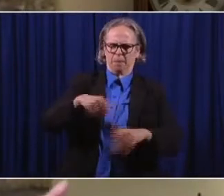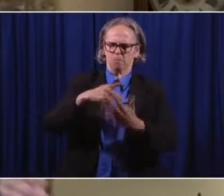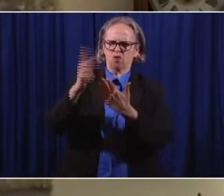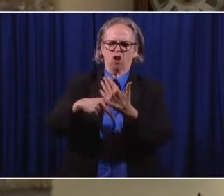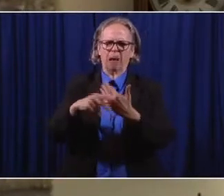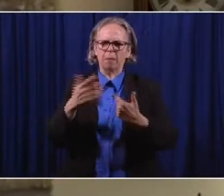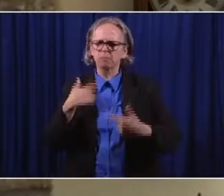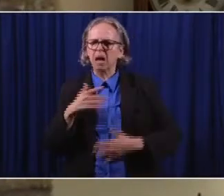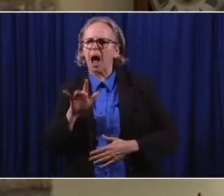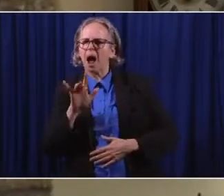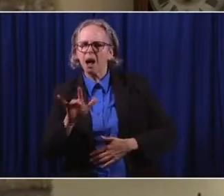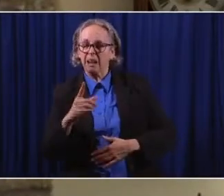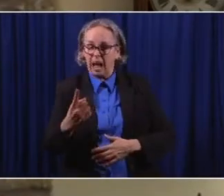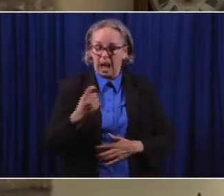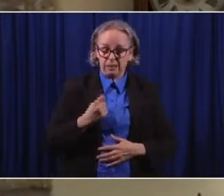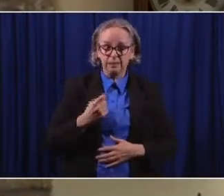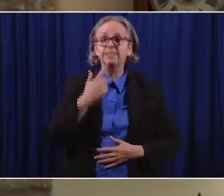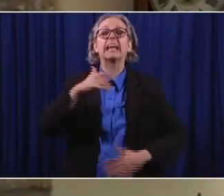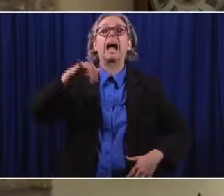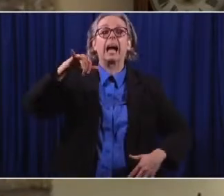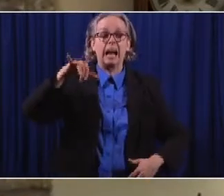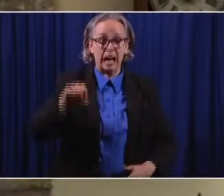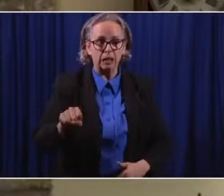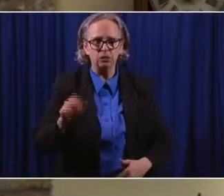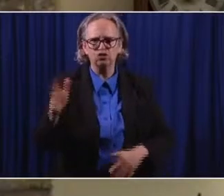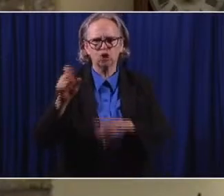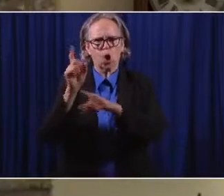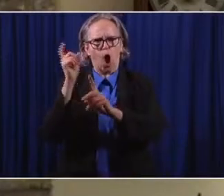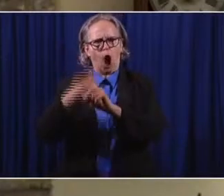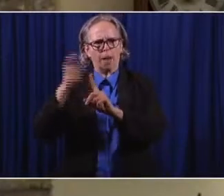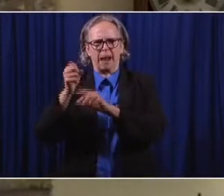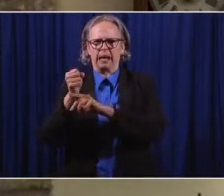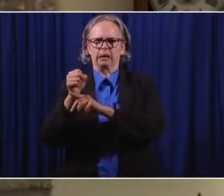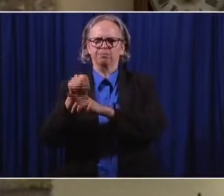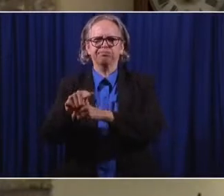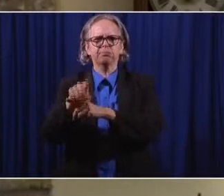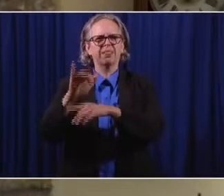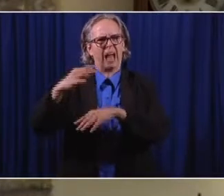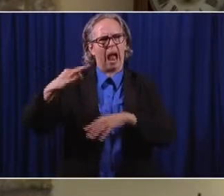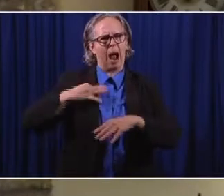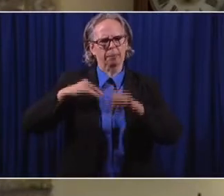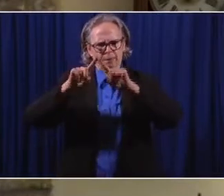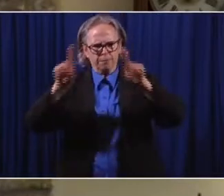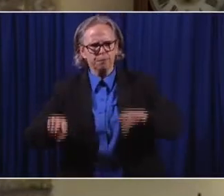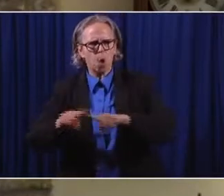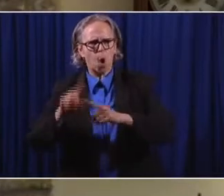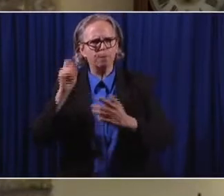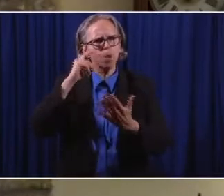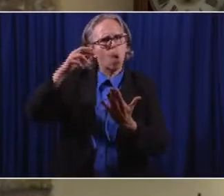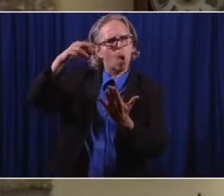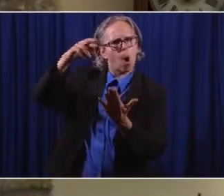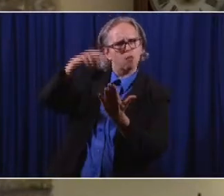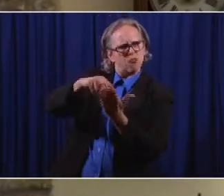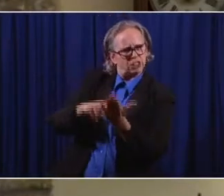that they get mailed an application to vote. So we discovered, I don't know how many days ago, a